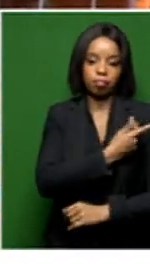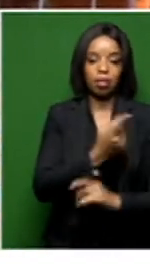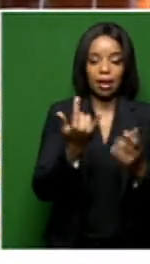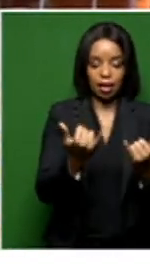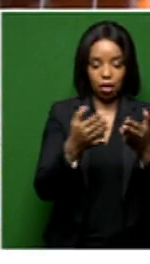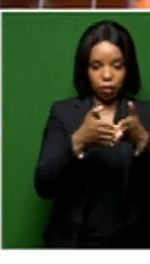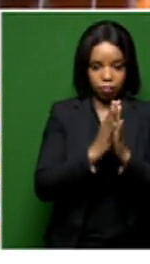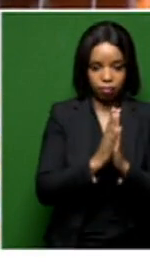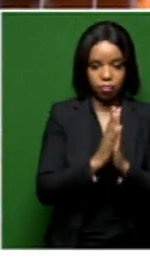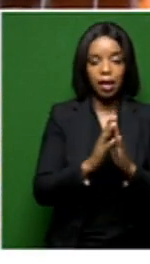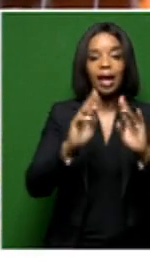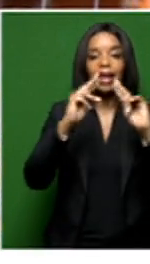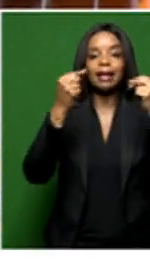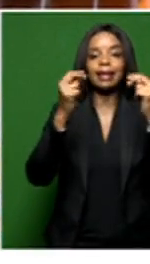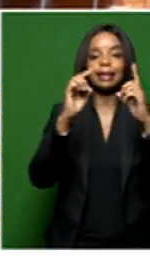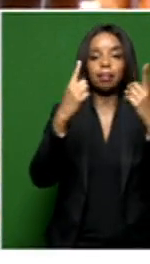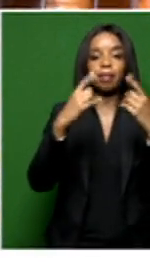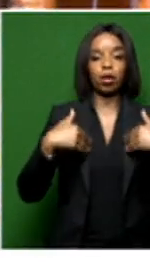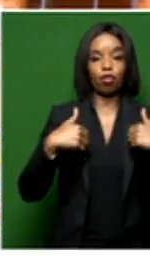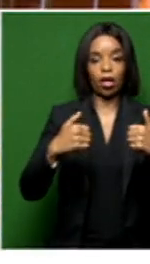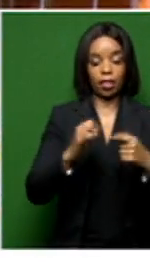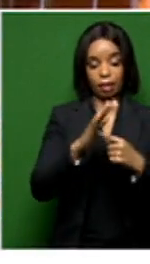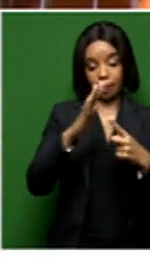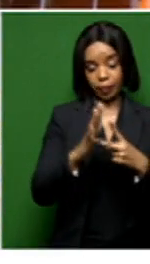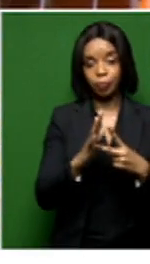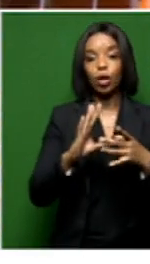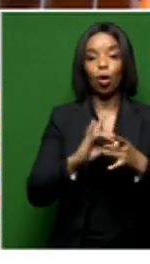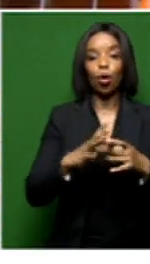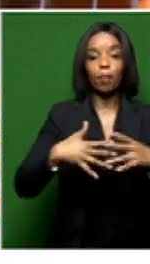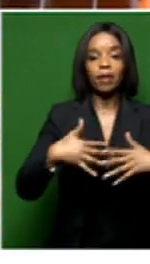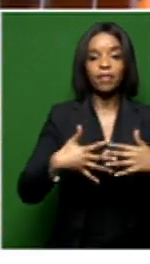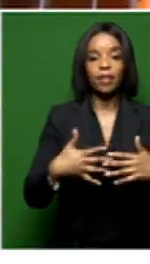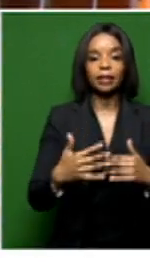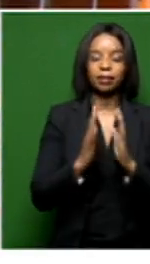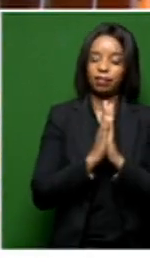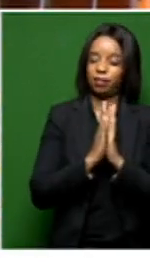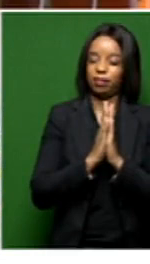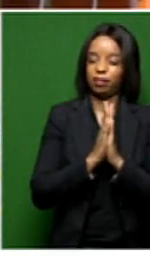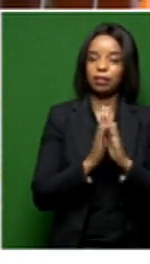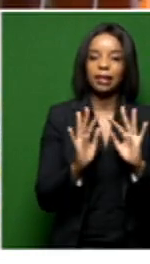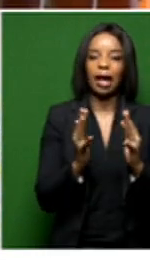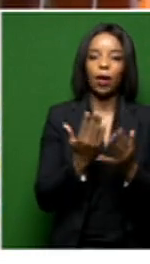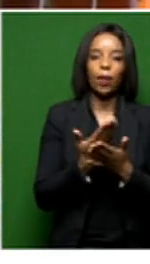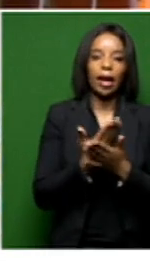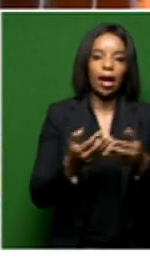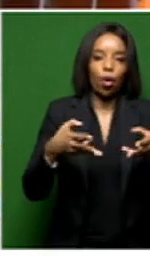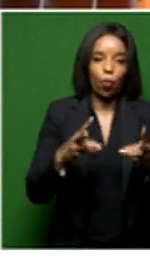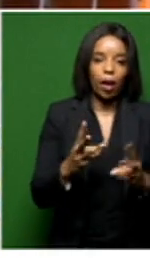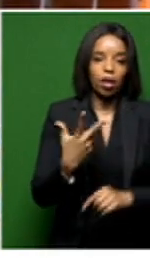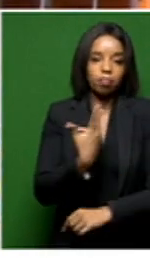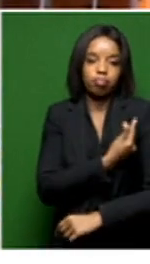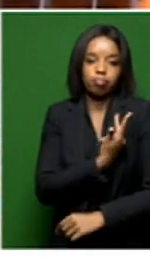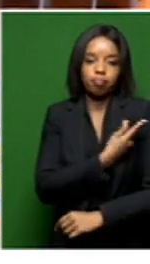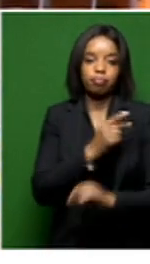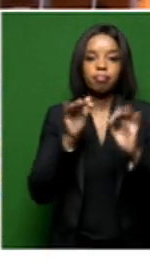the National Department of Health and Home Affairs to say, how can we come up with a way on vaccinating them? Because the